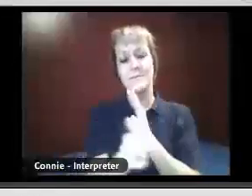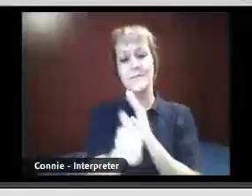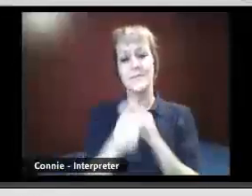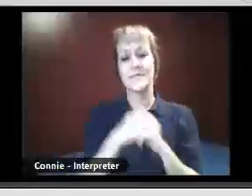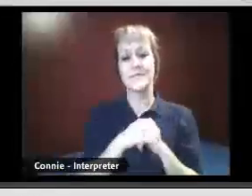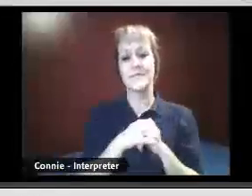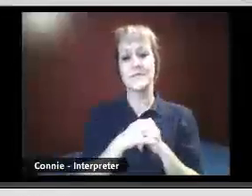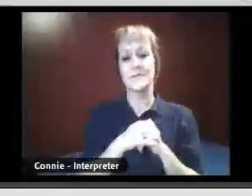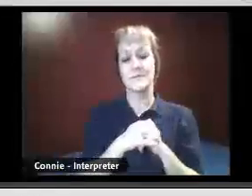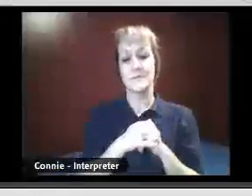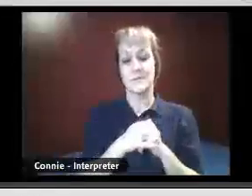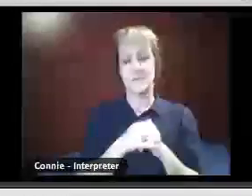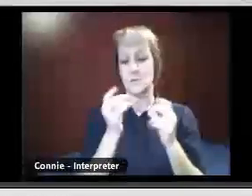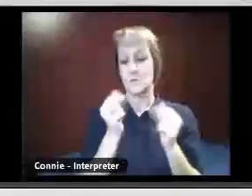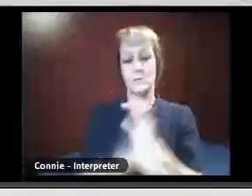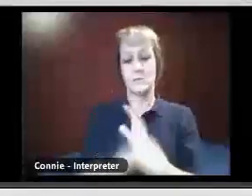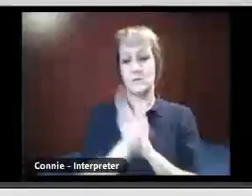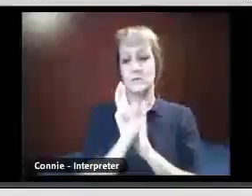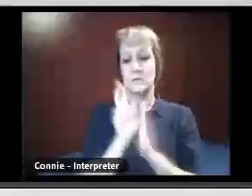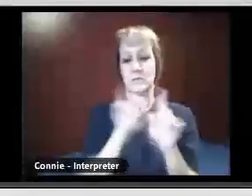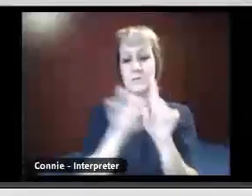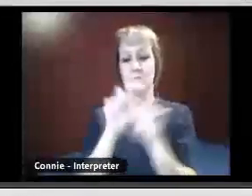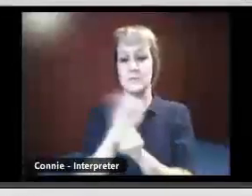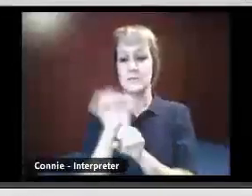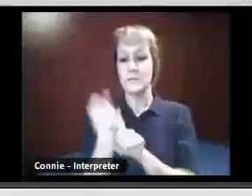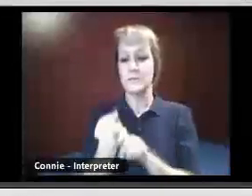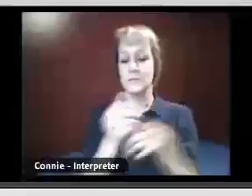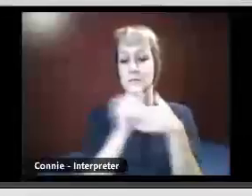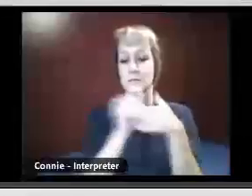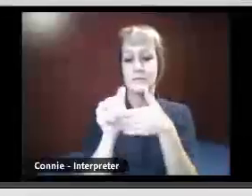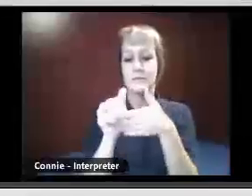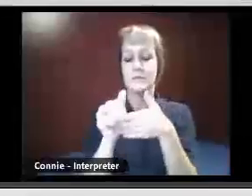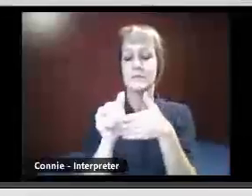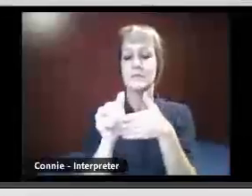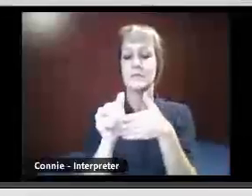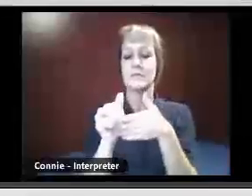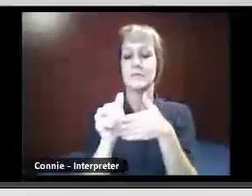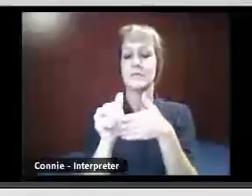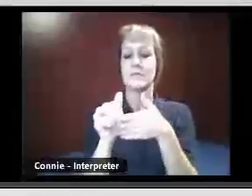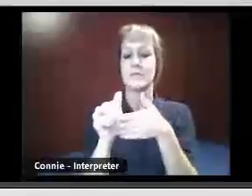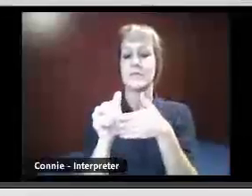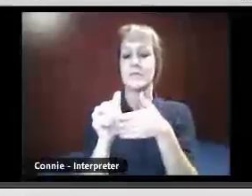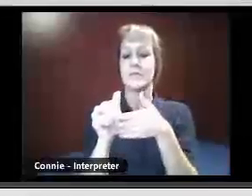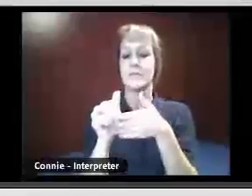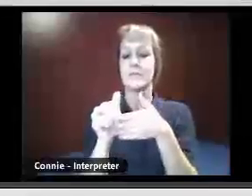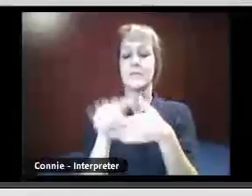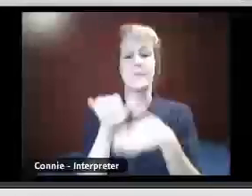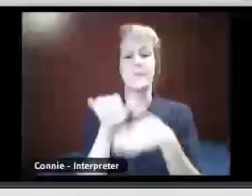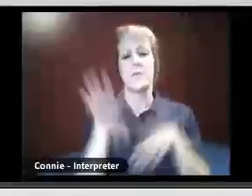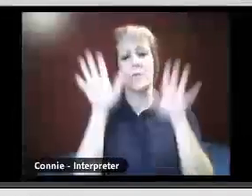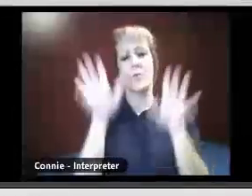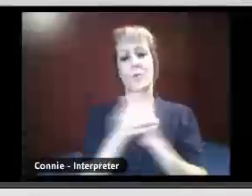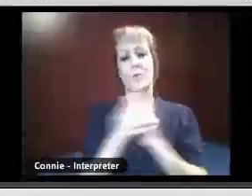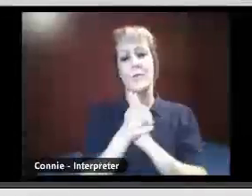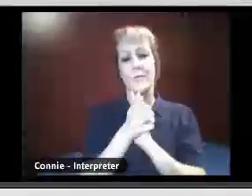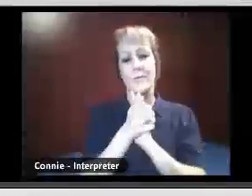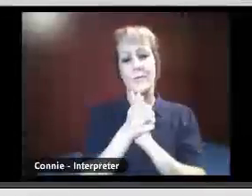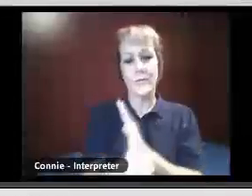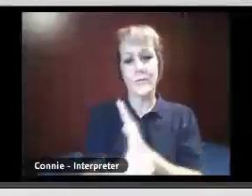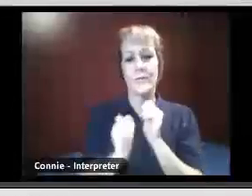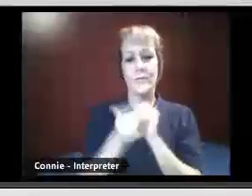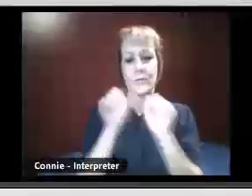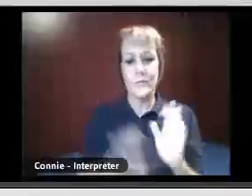see as we do the quick review on situational leadership, you know, it it's a wonderful skill. It's a way to